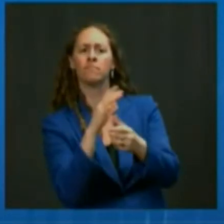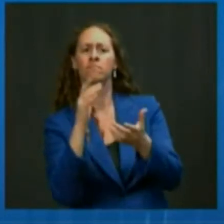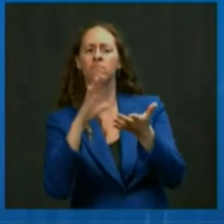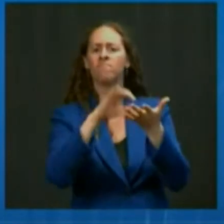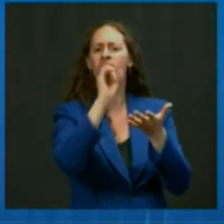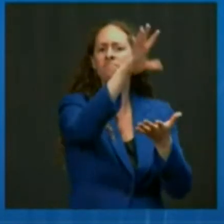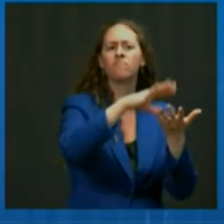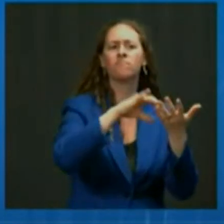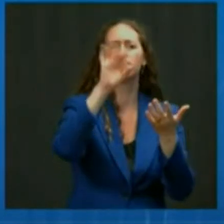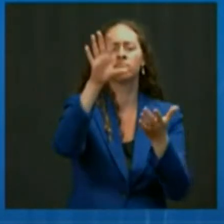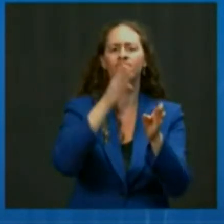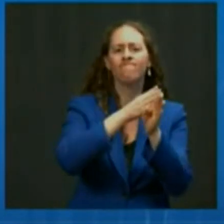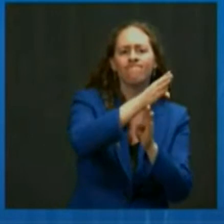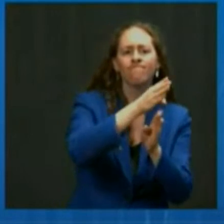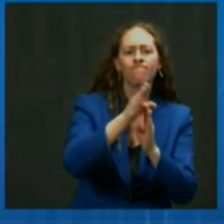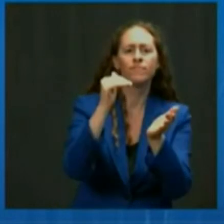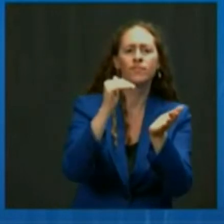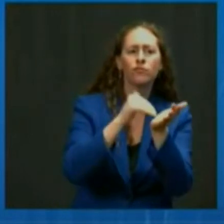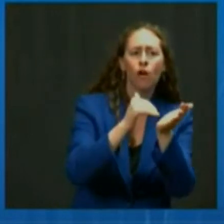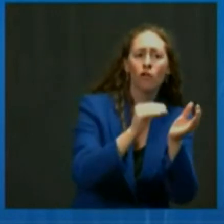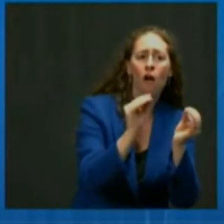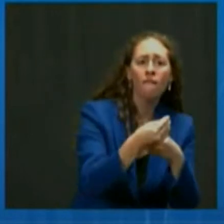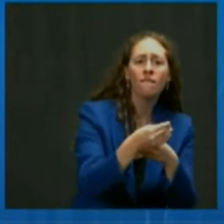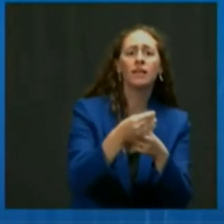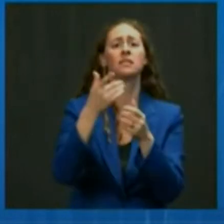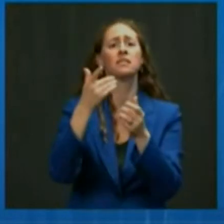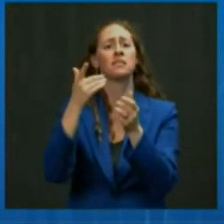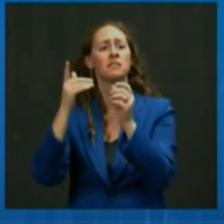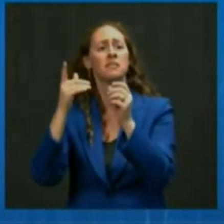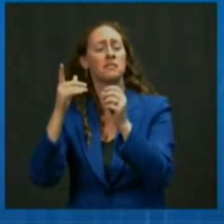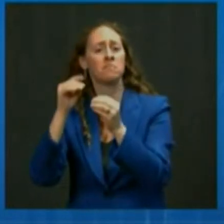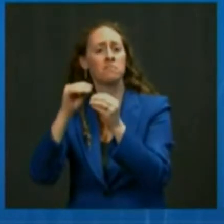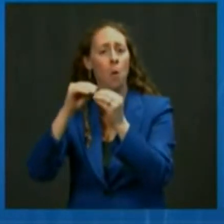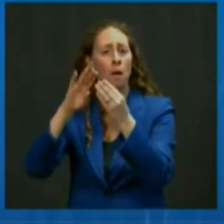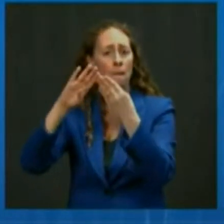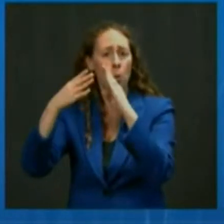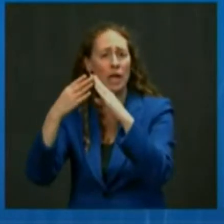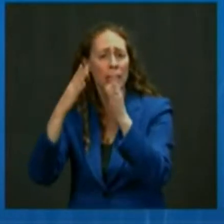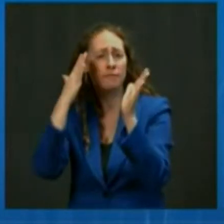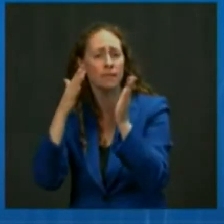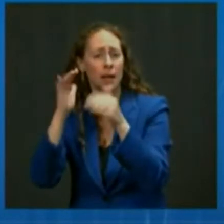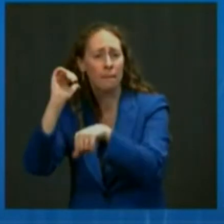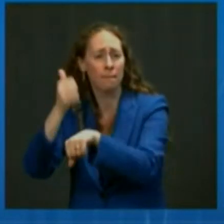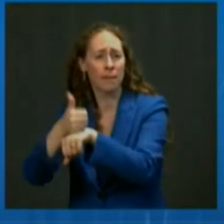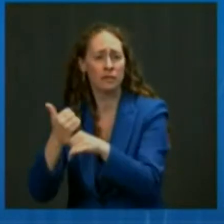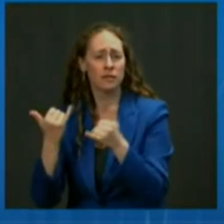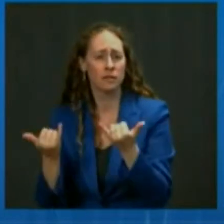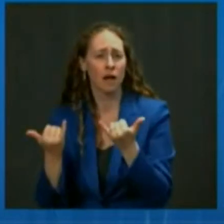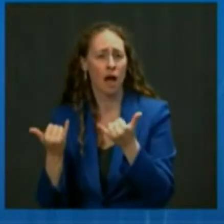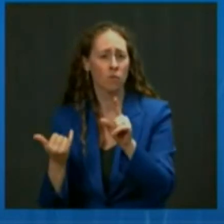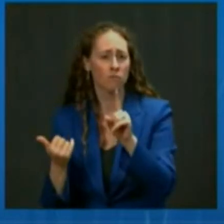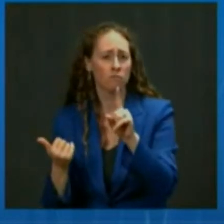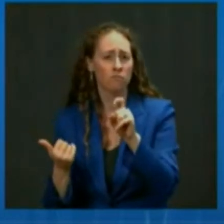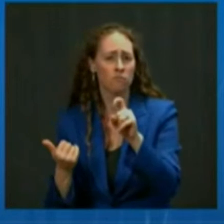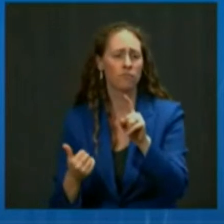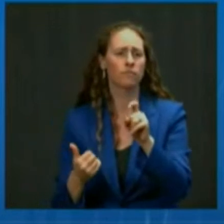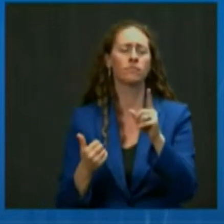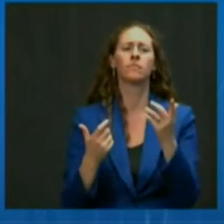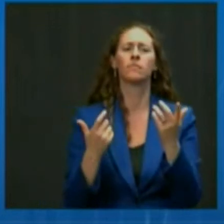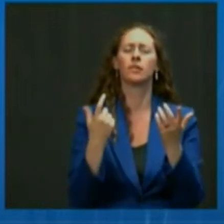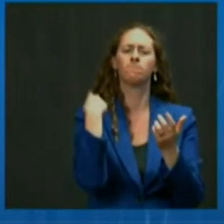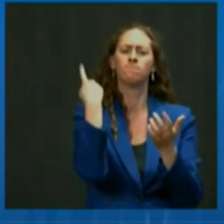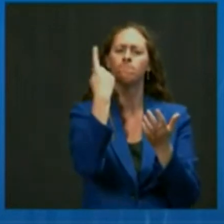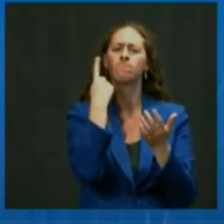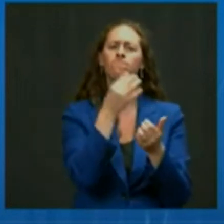intermediary for managing that and distributing that? And secondly, for Dr. Fauci, can you tell us, you focused a lot on